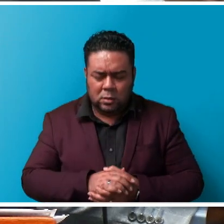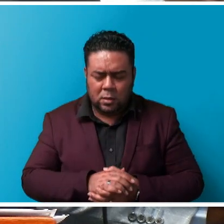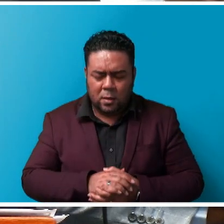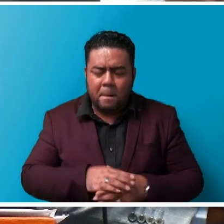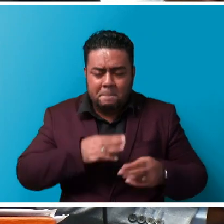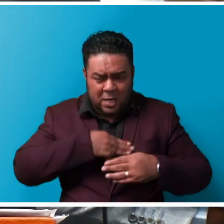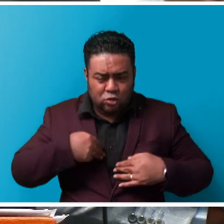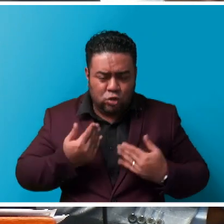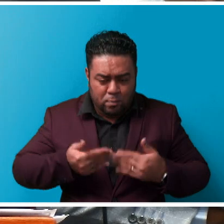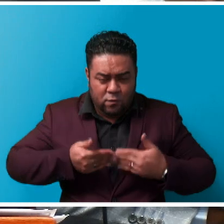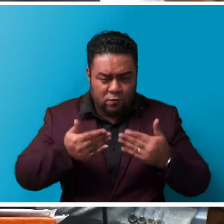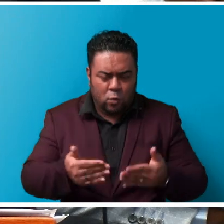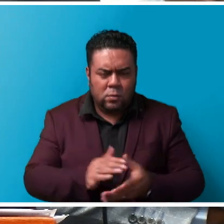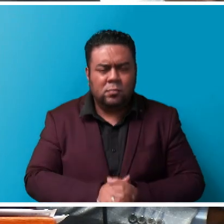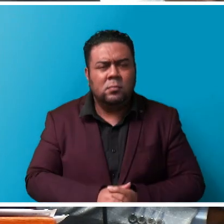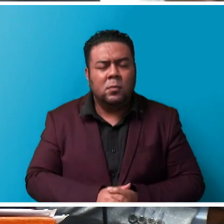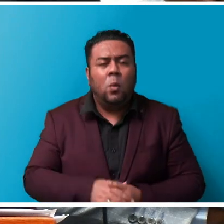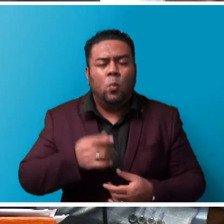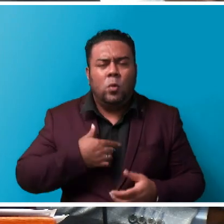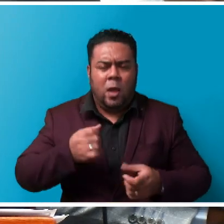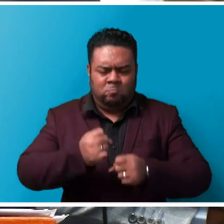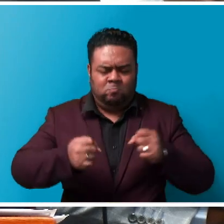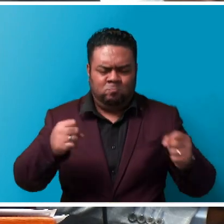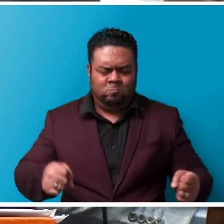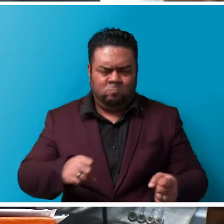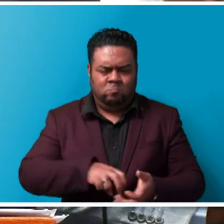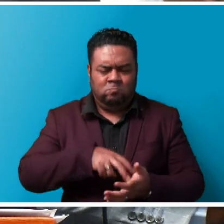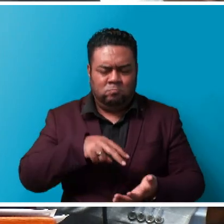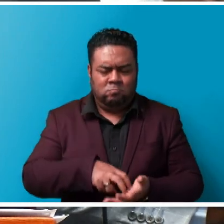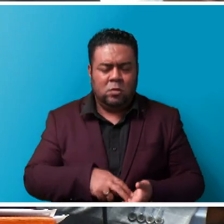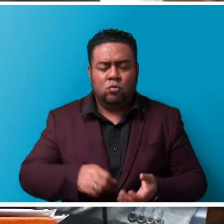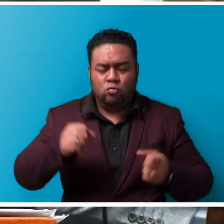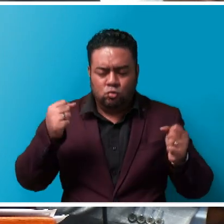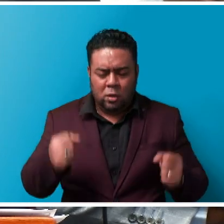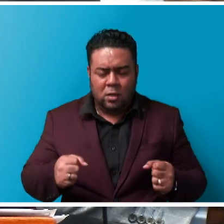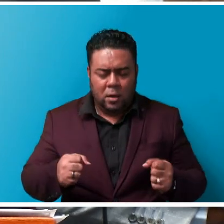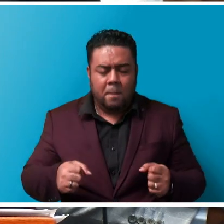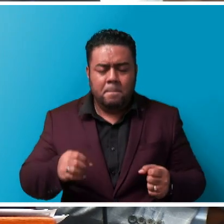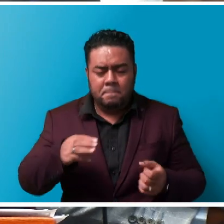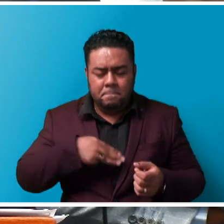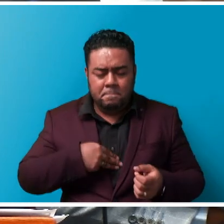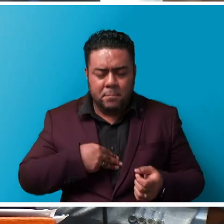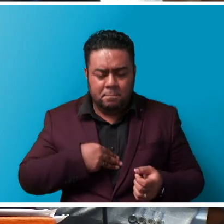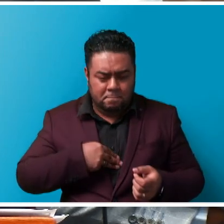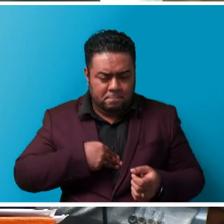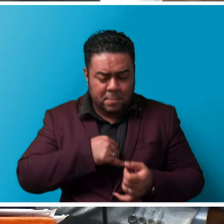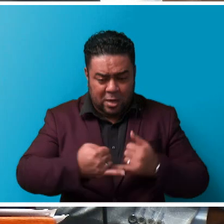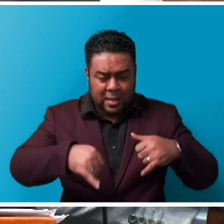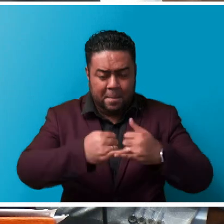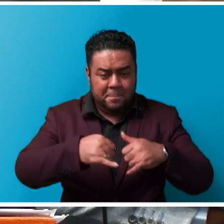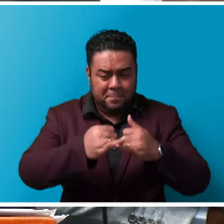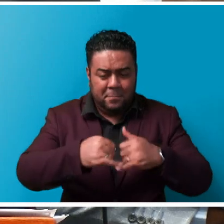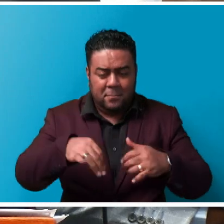forward, and we are steadfast in strengthening maritime safety and forcing compliance with national